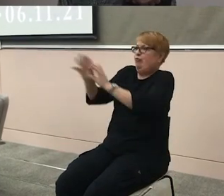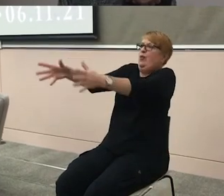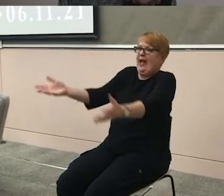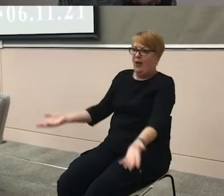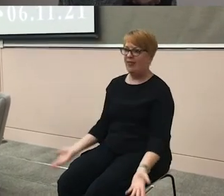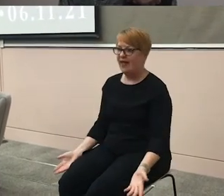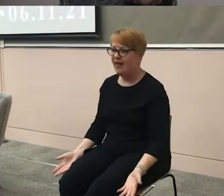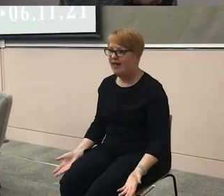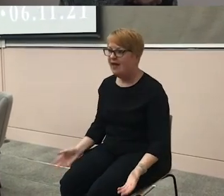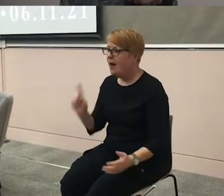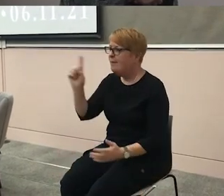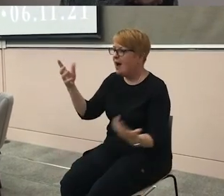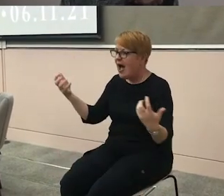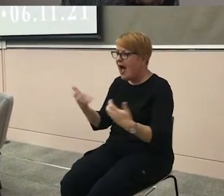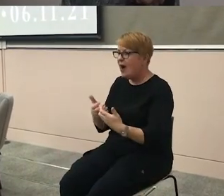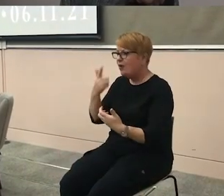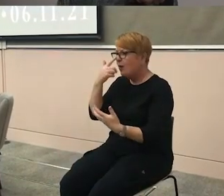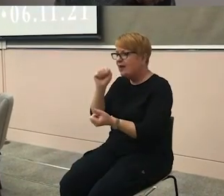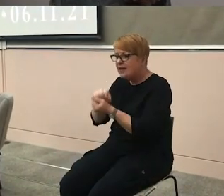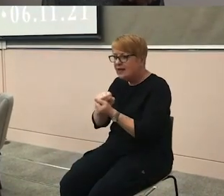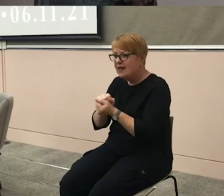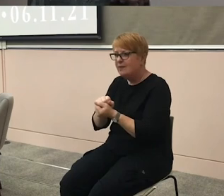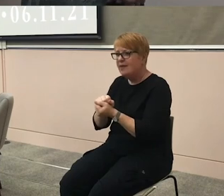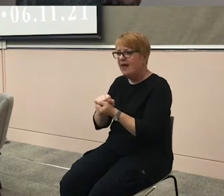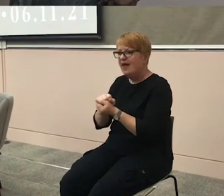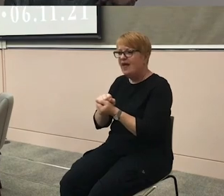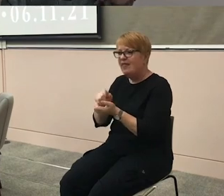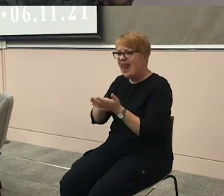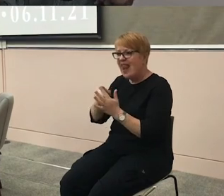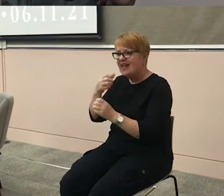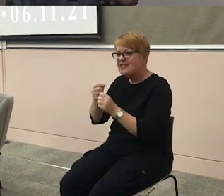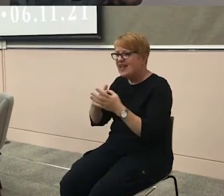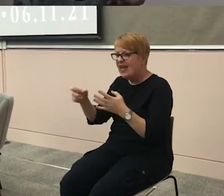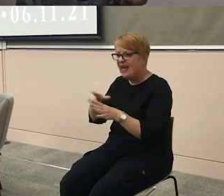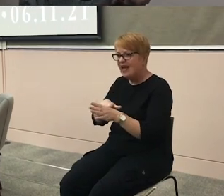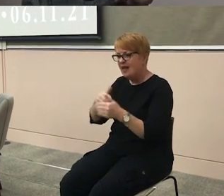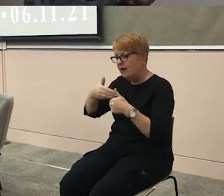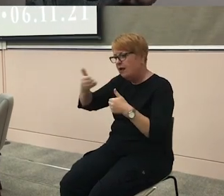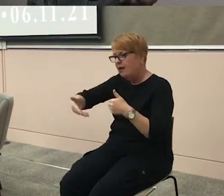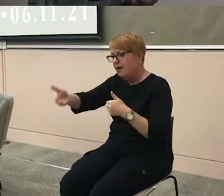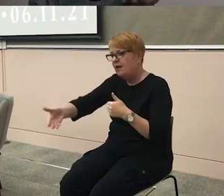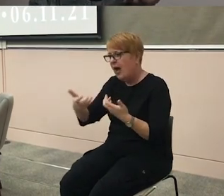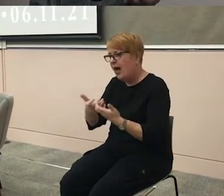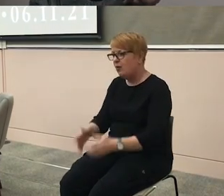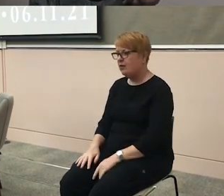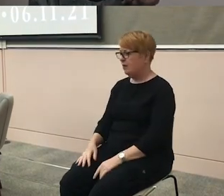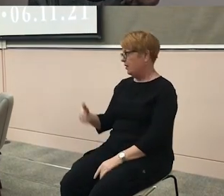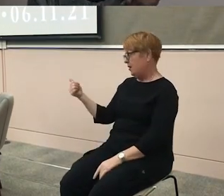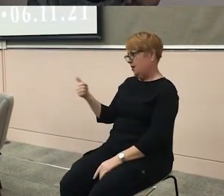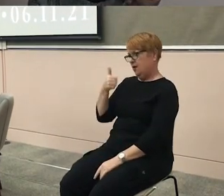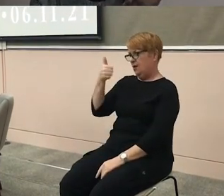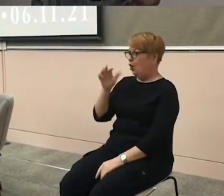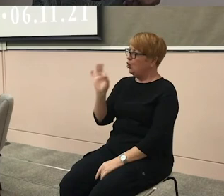we archive or make sure there's a legacy that's, yeah, that's, you know. It's a good question.